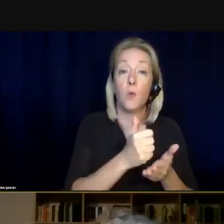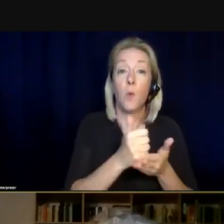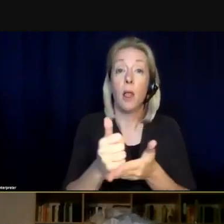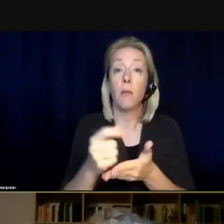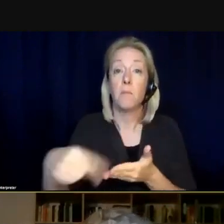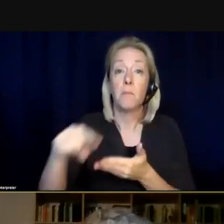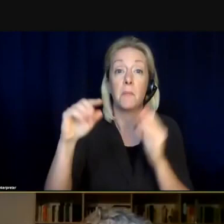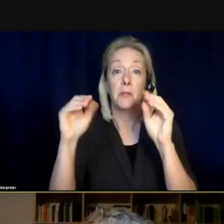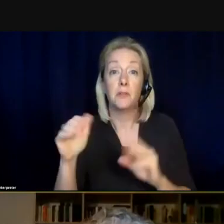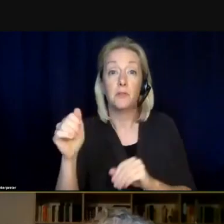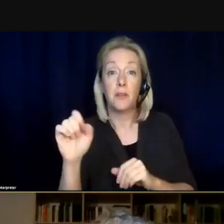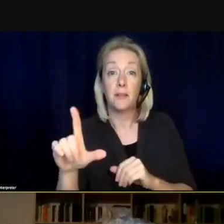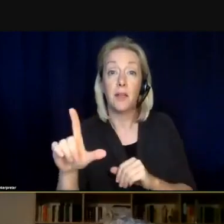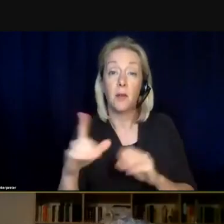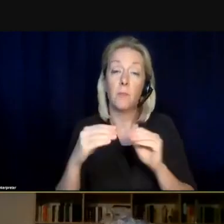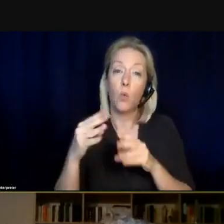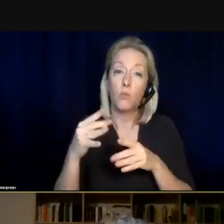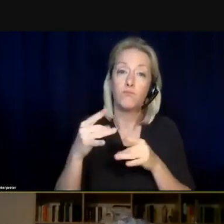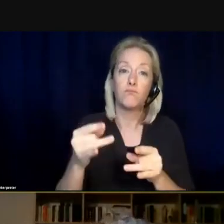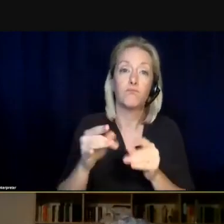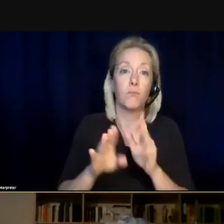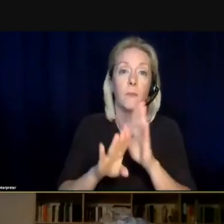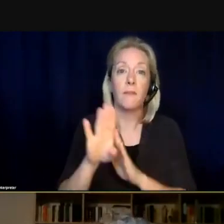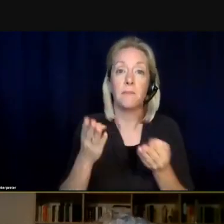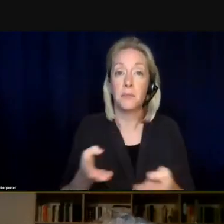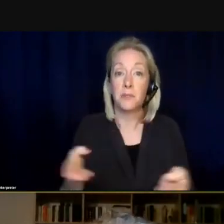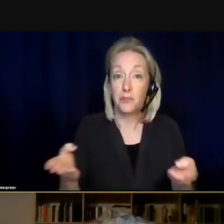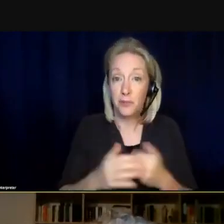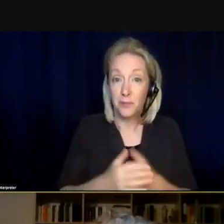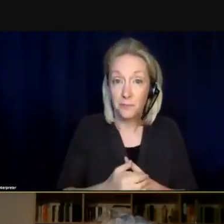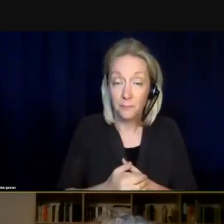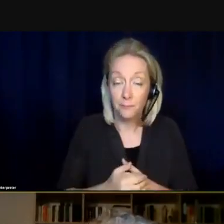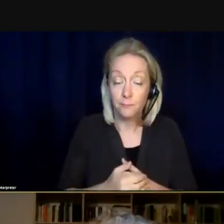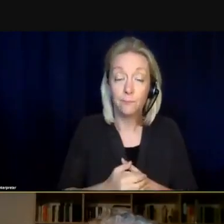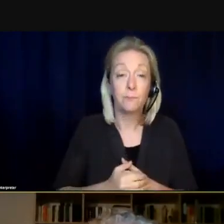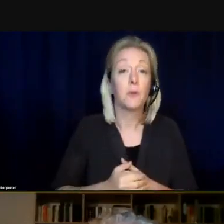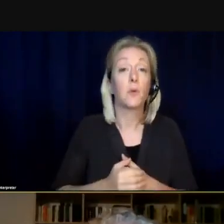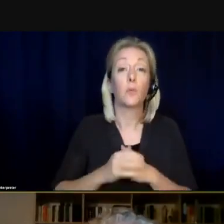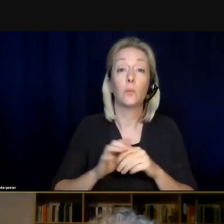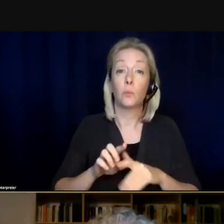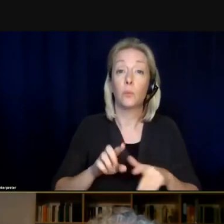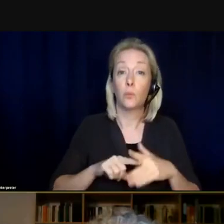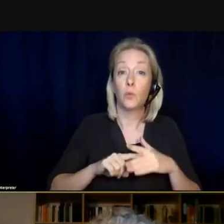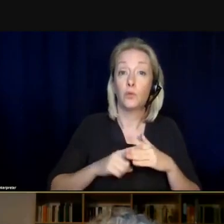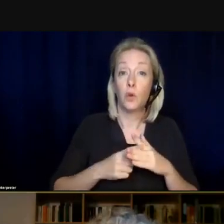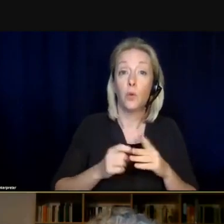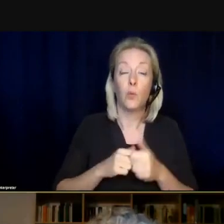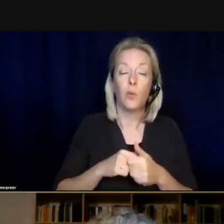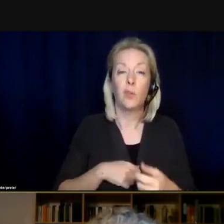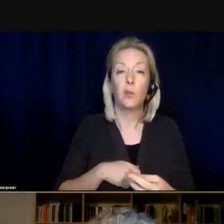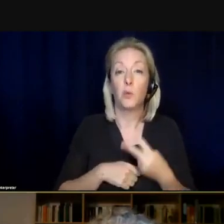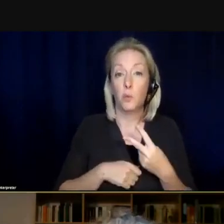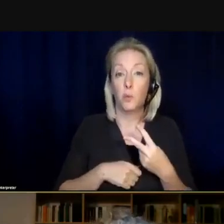more efficient manner. So we started off making two